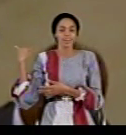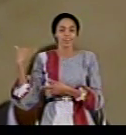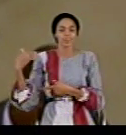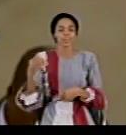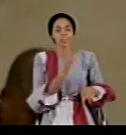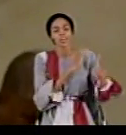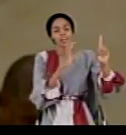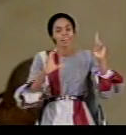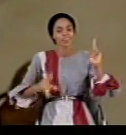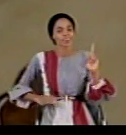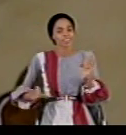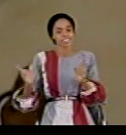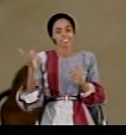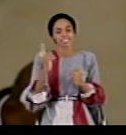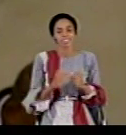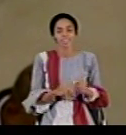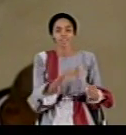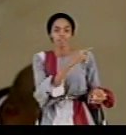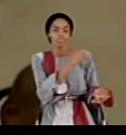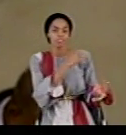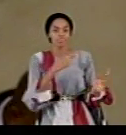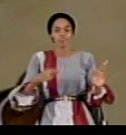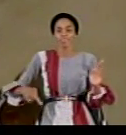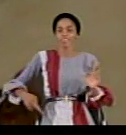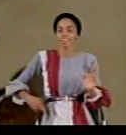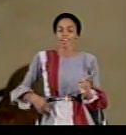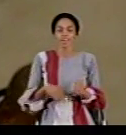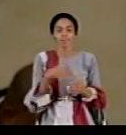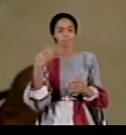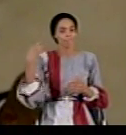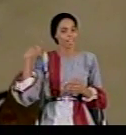before. Christ the royal